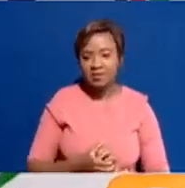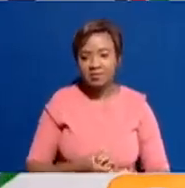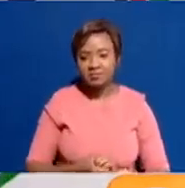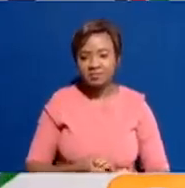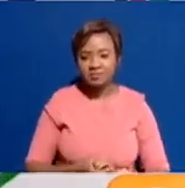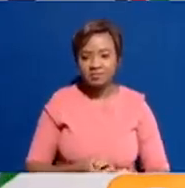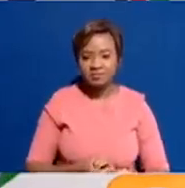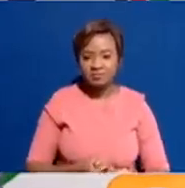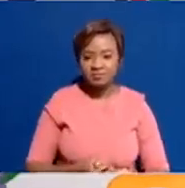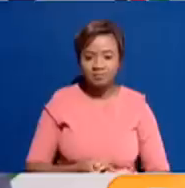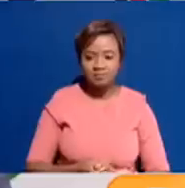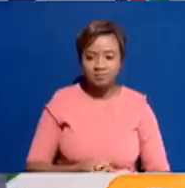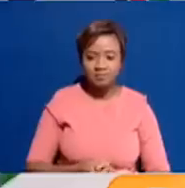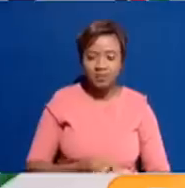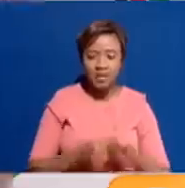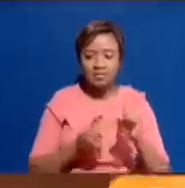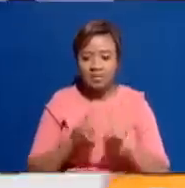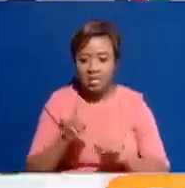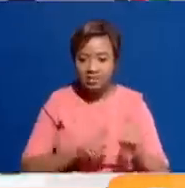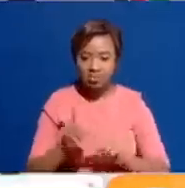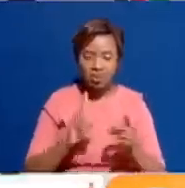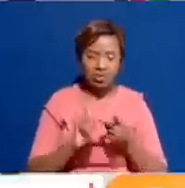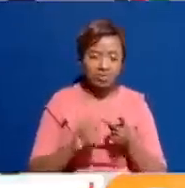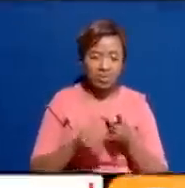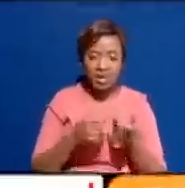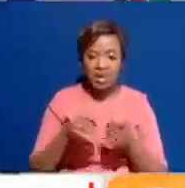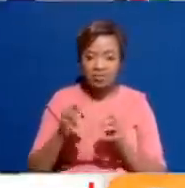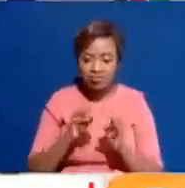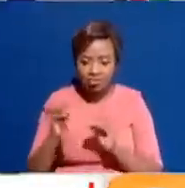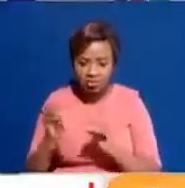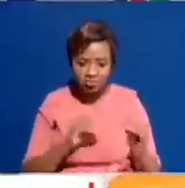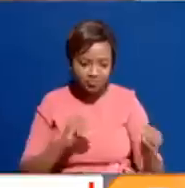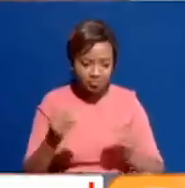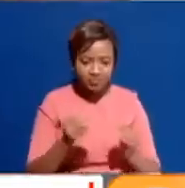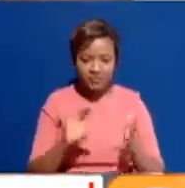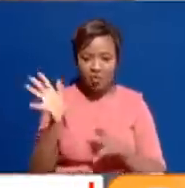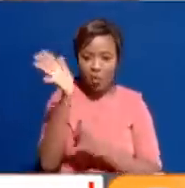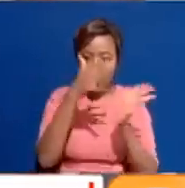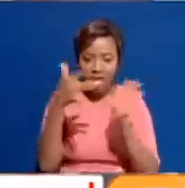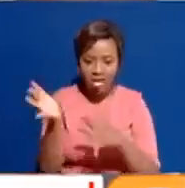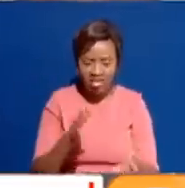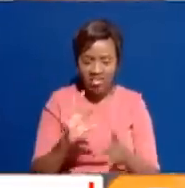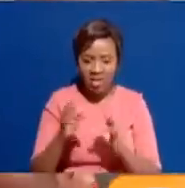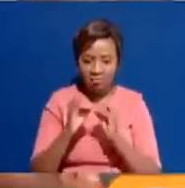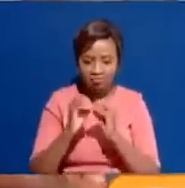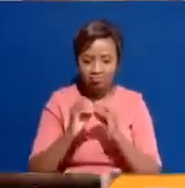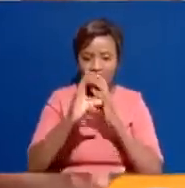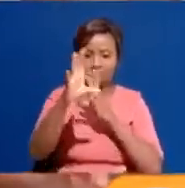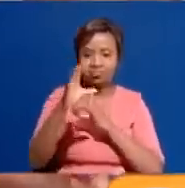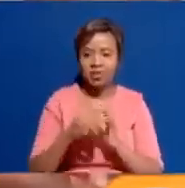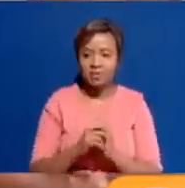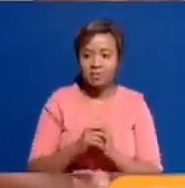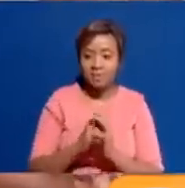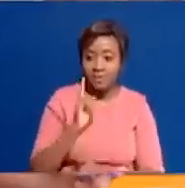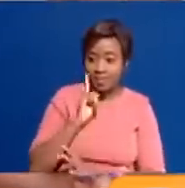you are talking broadband communications, navigation and positioning, weather forecasting. Captain Alois Were